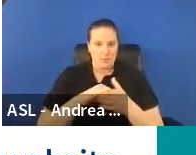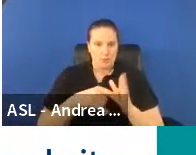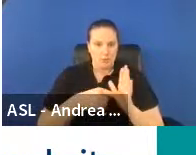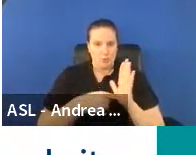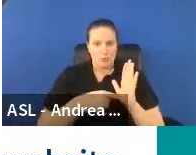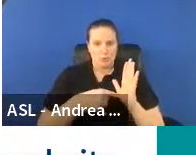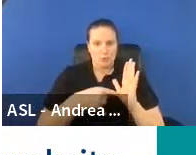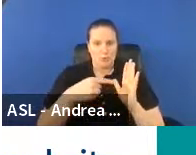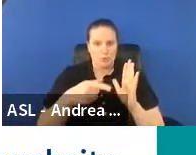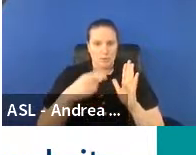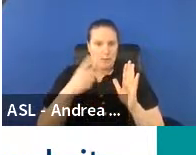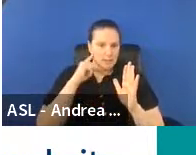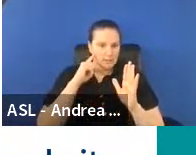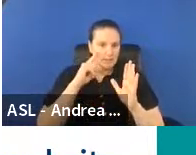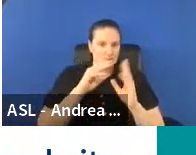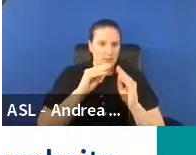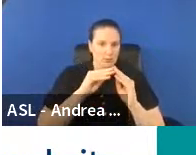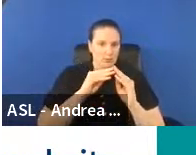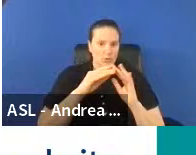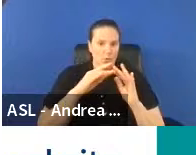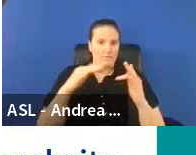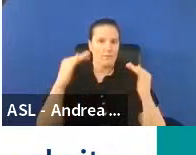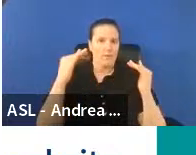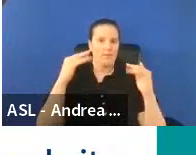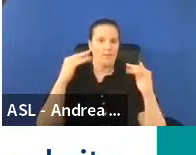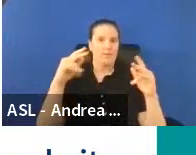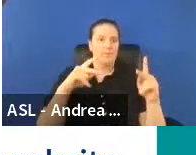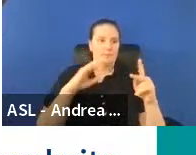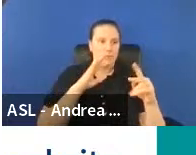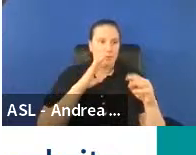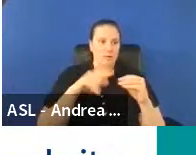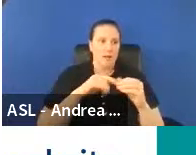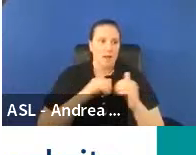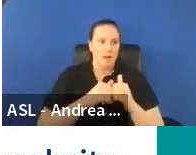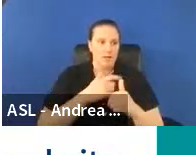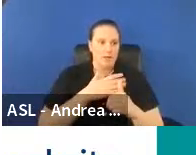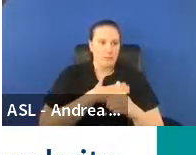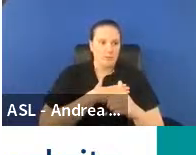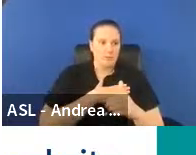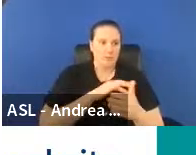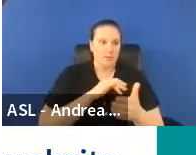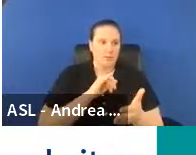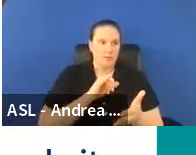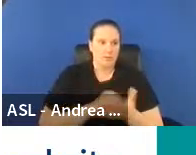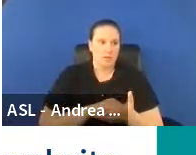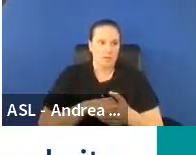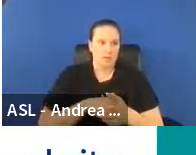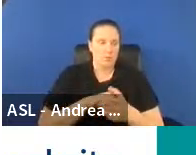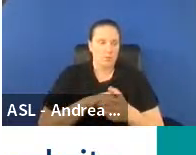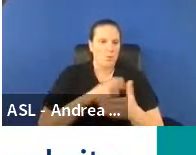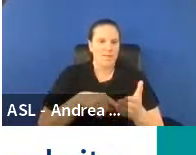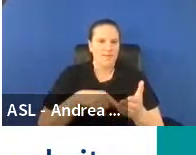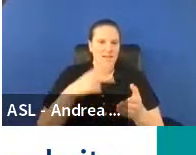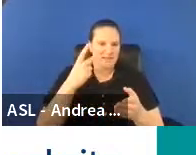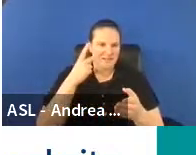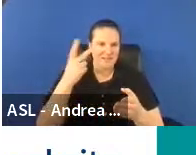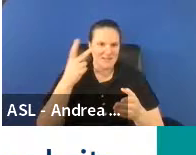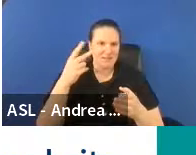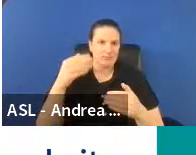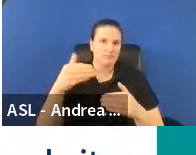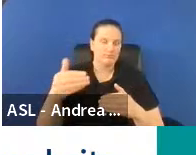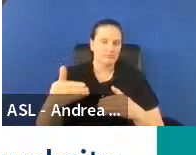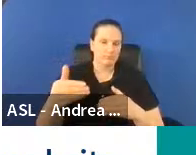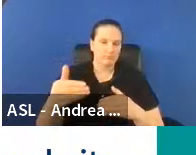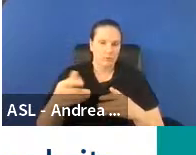in our listening sessions, overwhelmingly, people talked about how they really appreciated getting what they see to be seasonal updates about